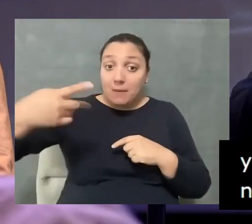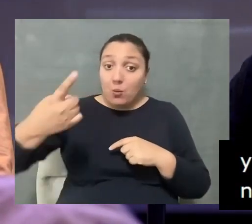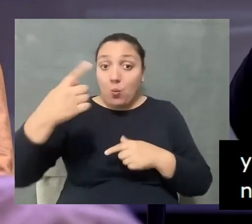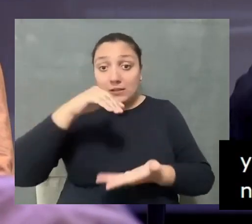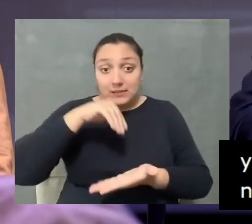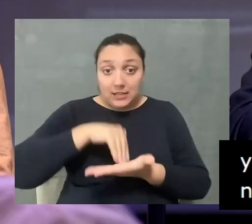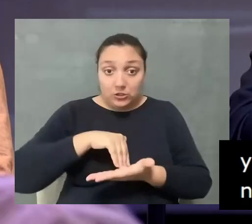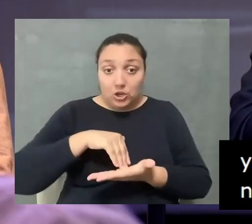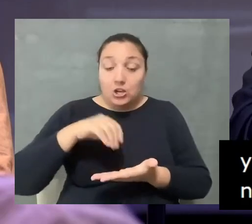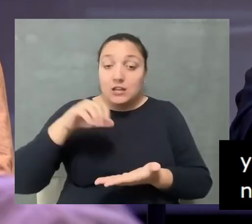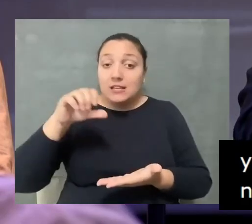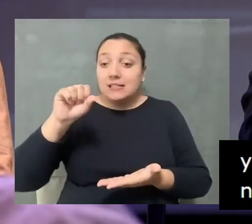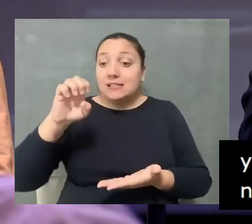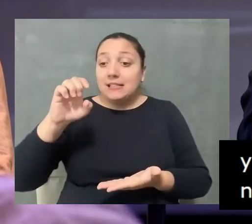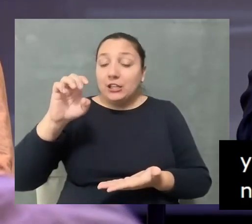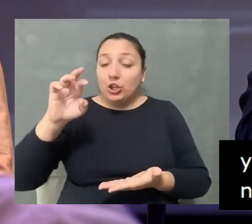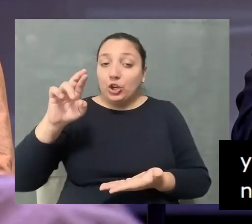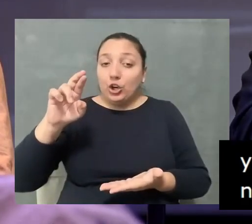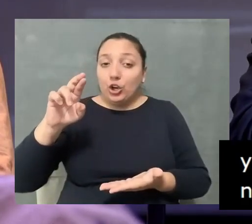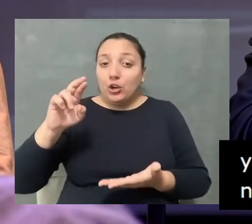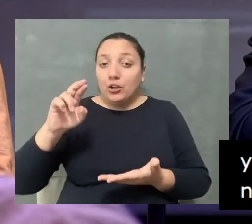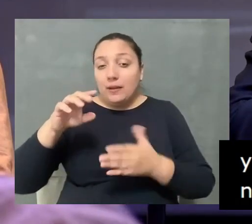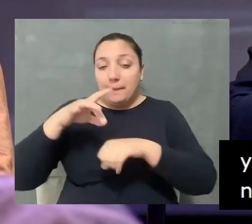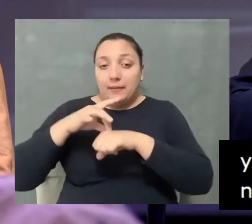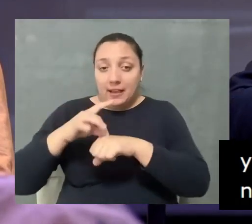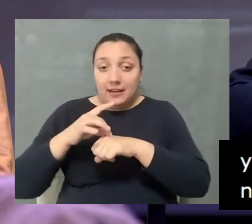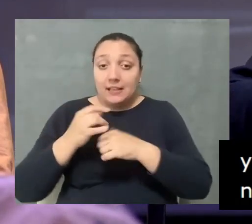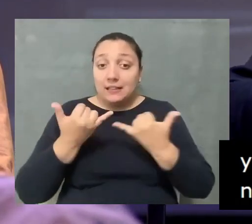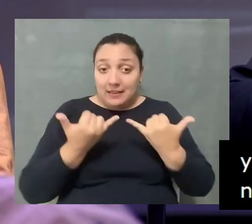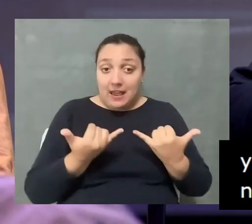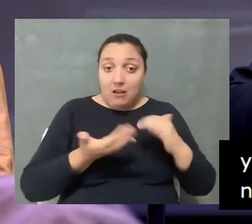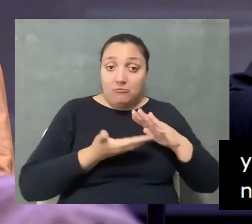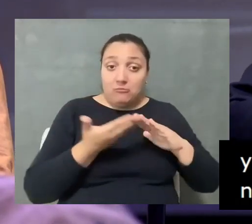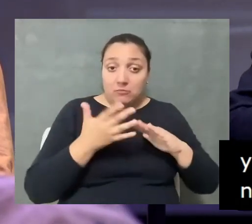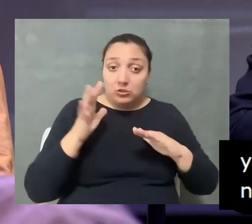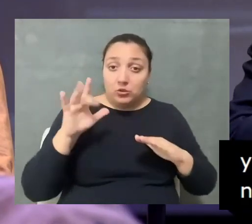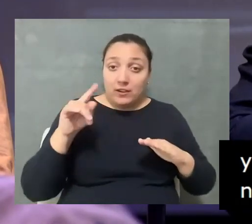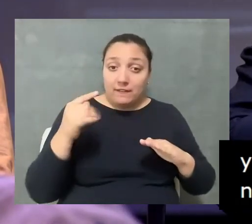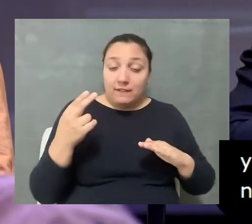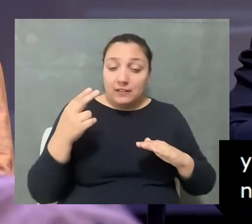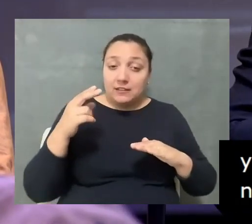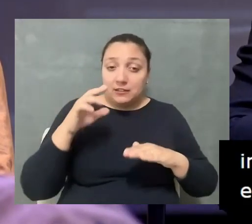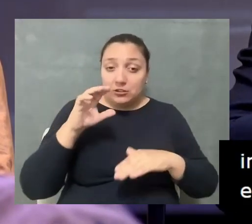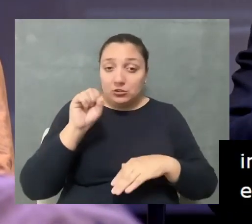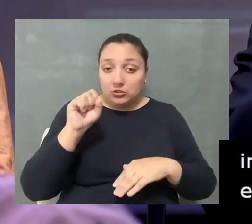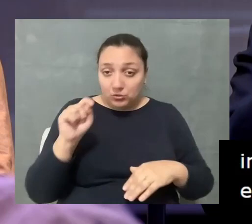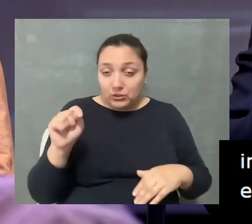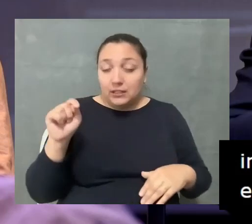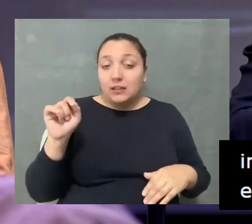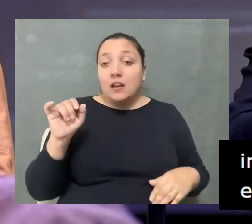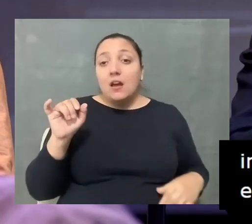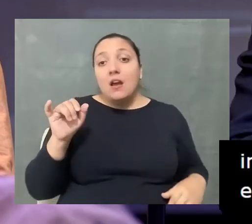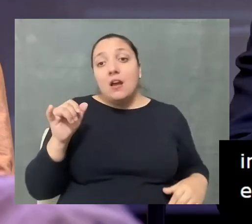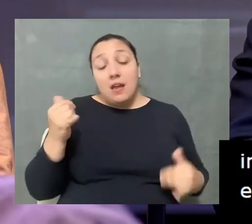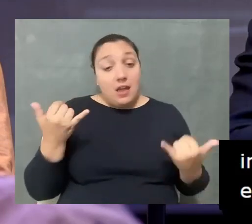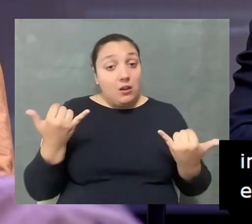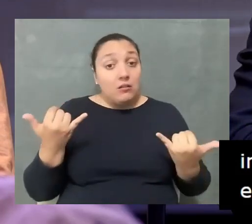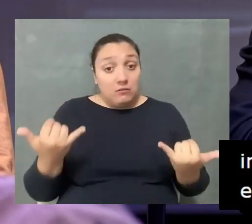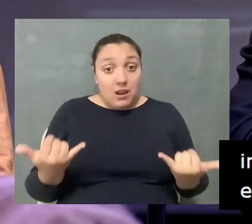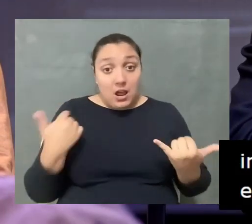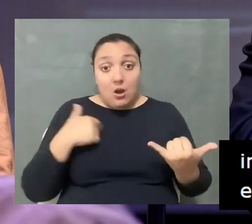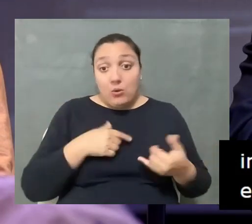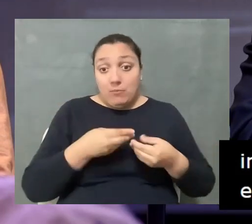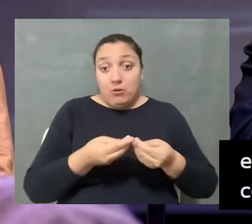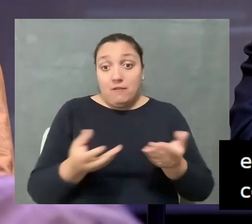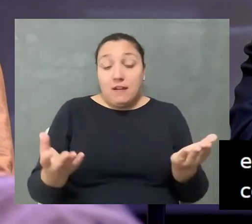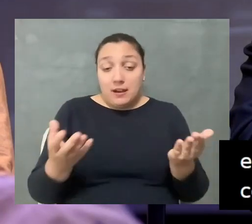Planet Center, which is still running on 25th Street today. It's part of the Connected Communities program that was referenced earlier. And we have been providing our programs free